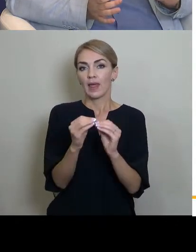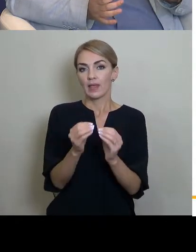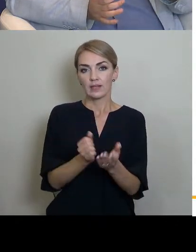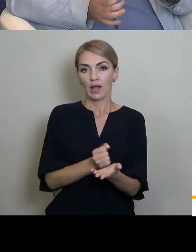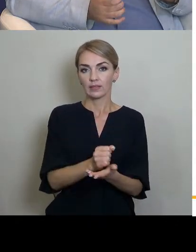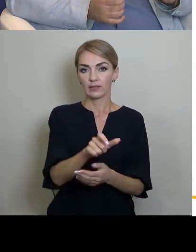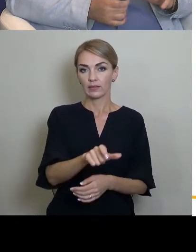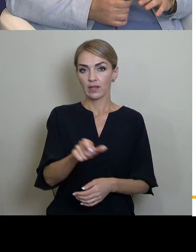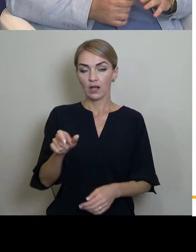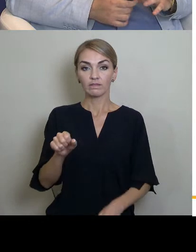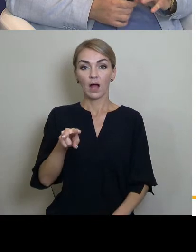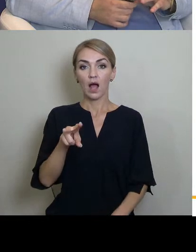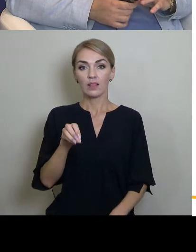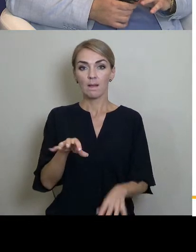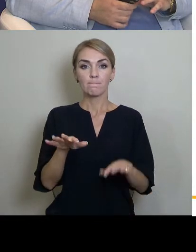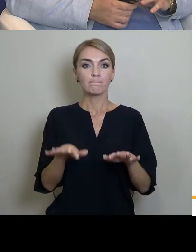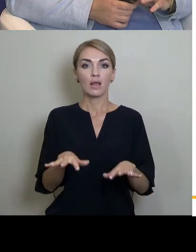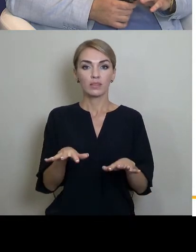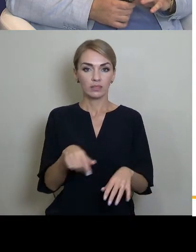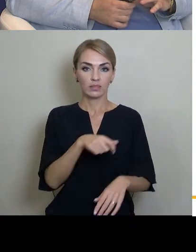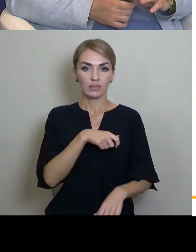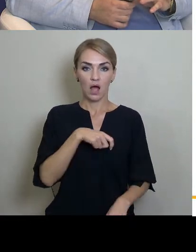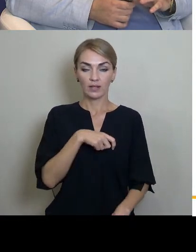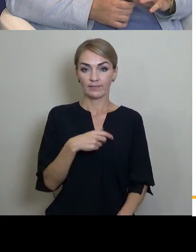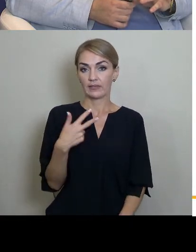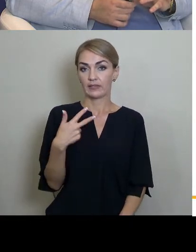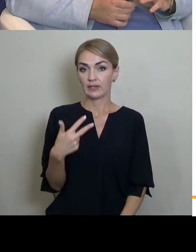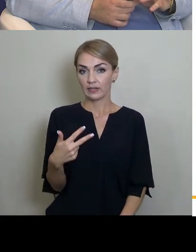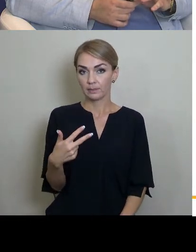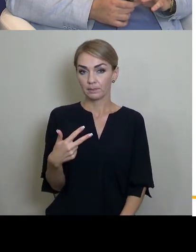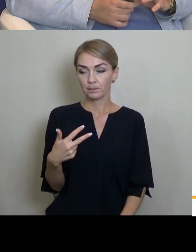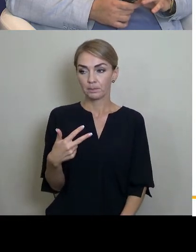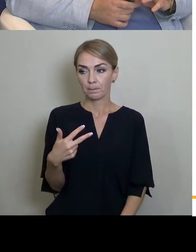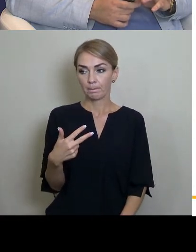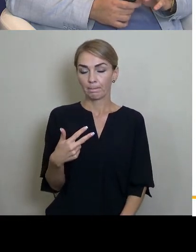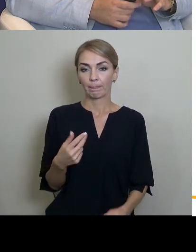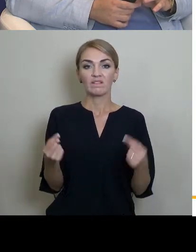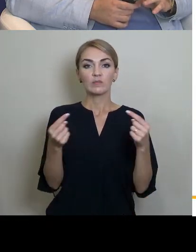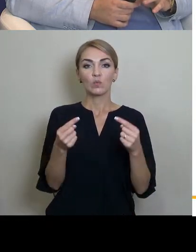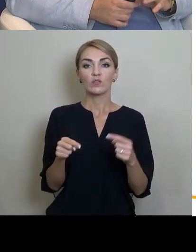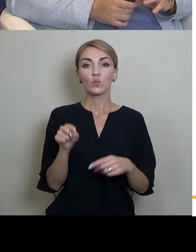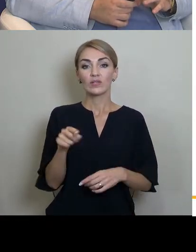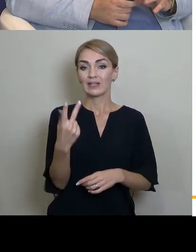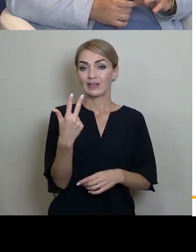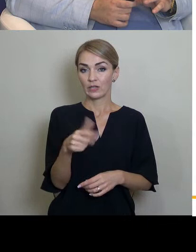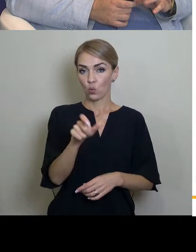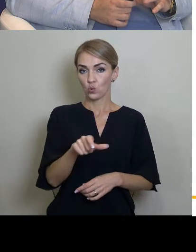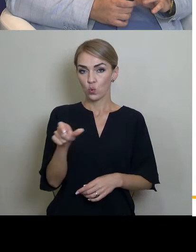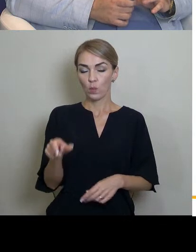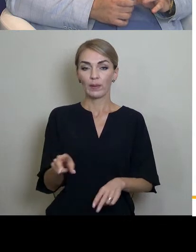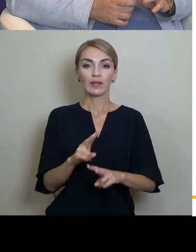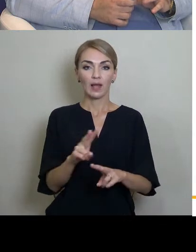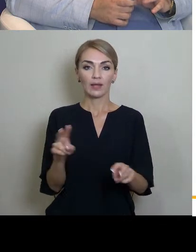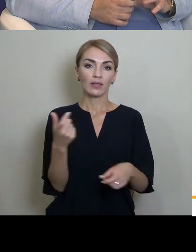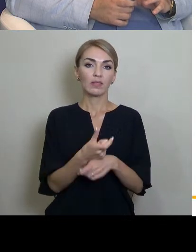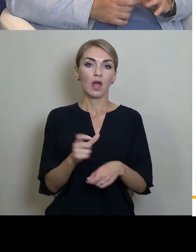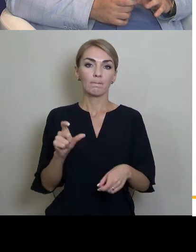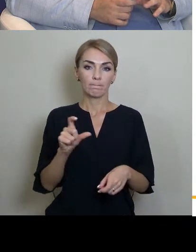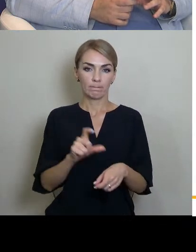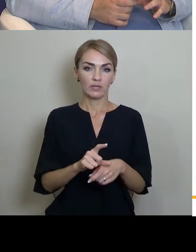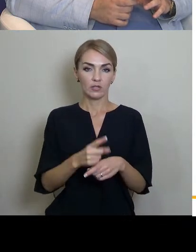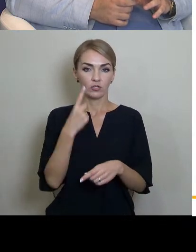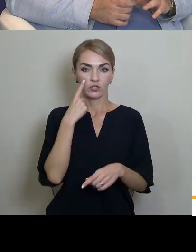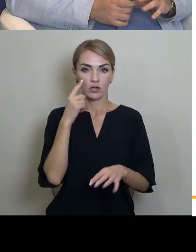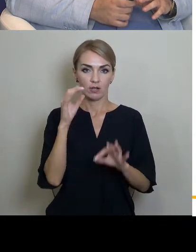10 candidates have been nominated, but there are only 3 mandates, so these 3 people who